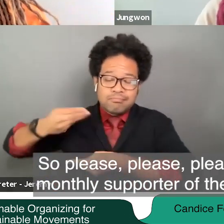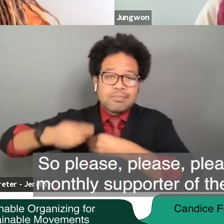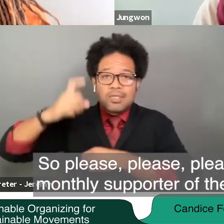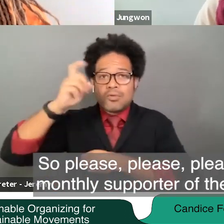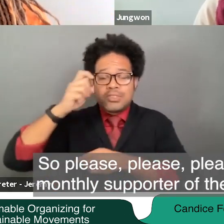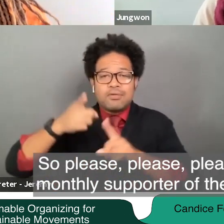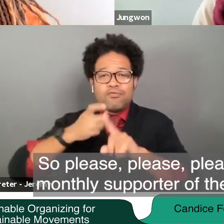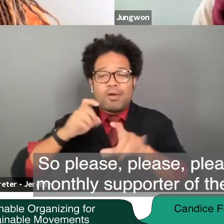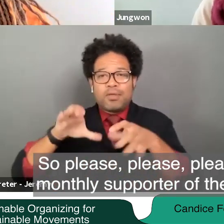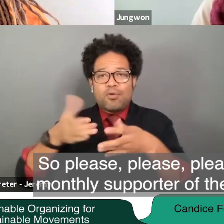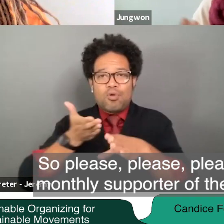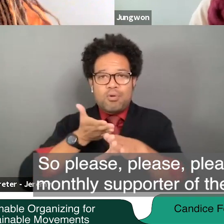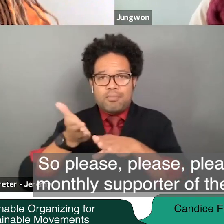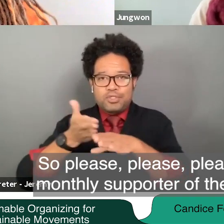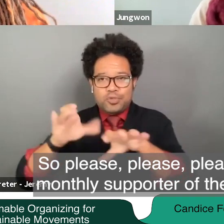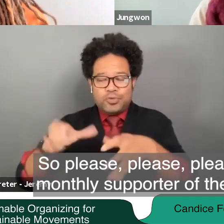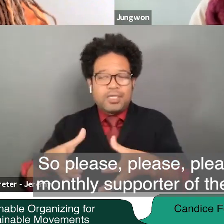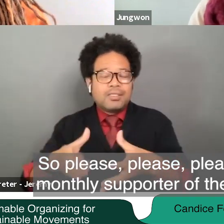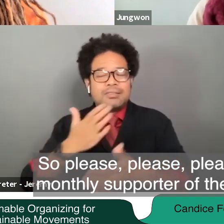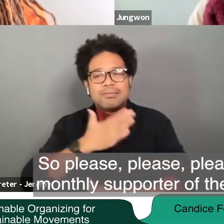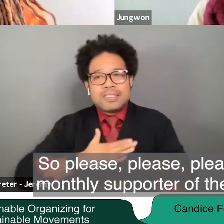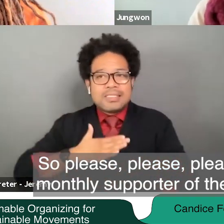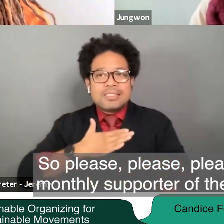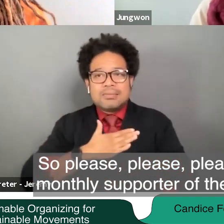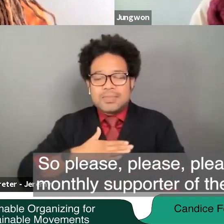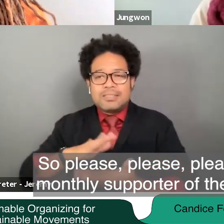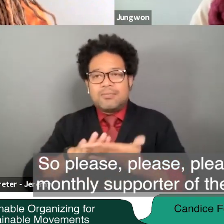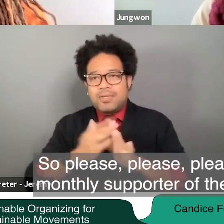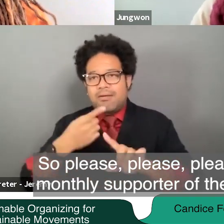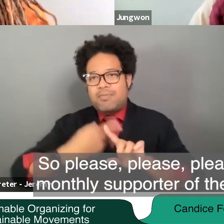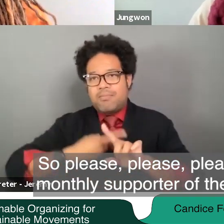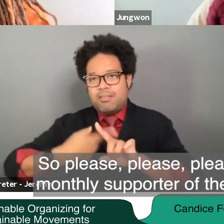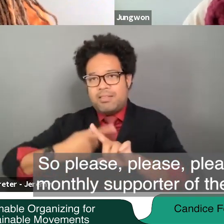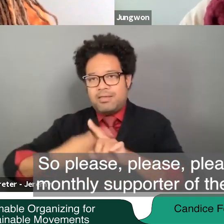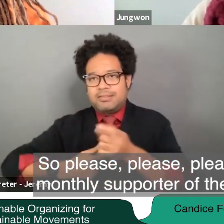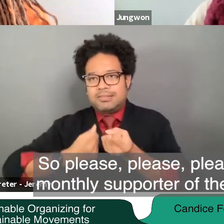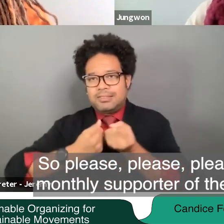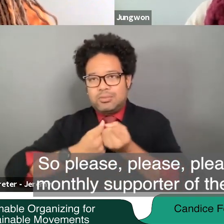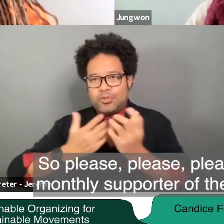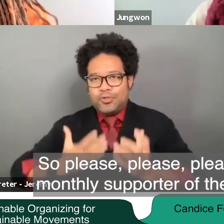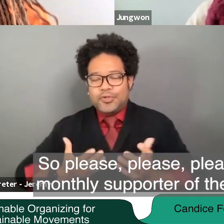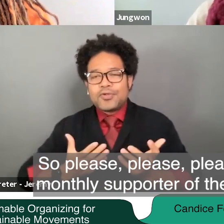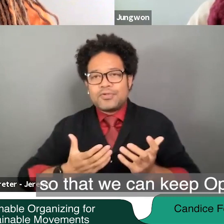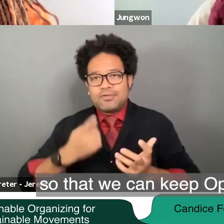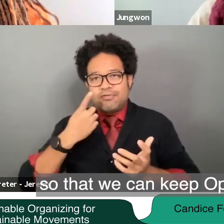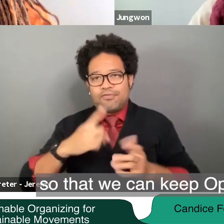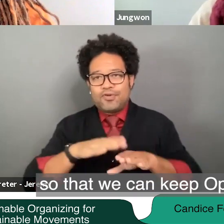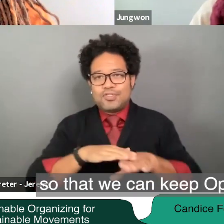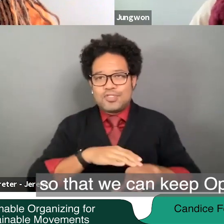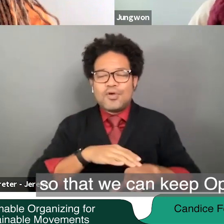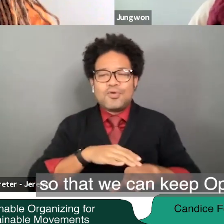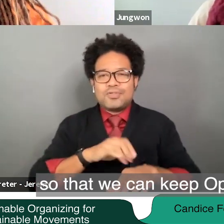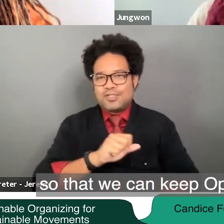So please, please, please become a monthly supporter of the Slow Factory so that we